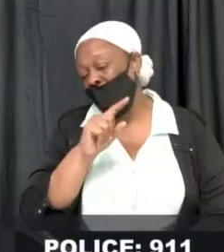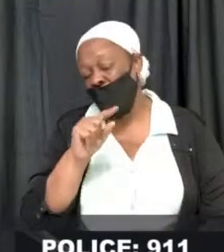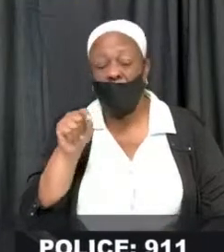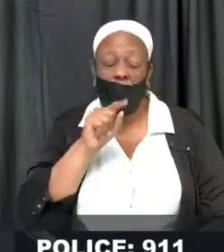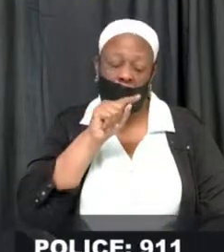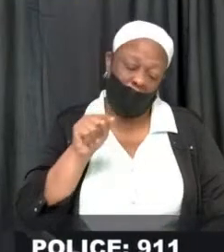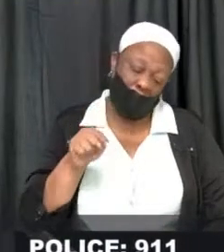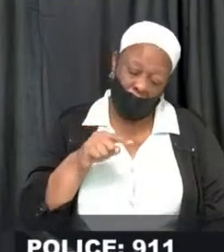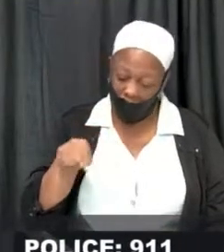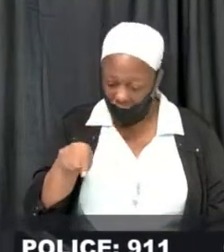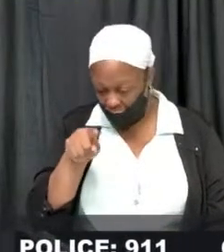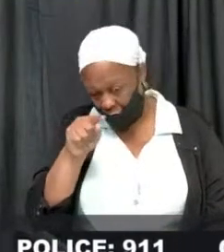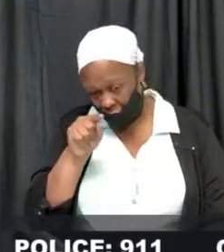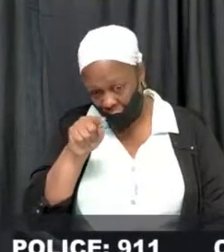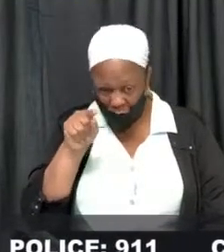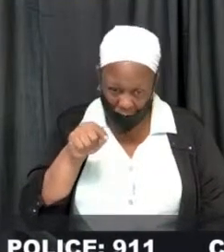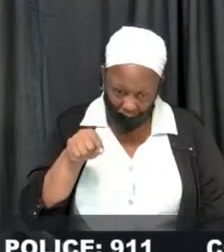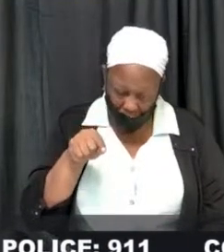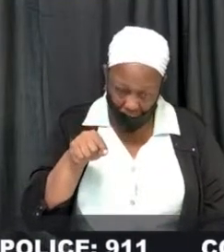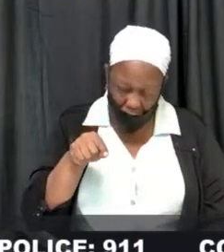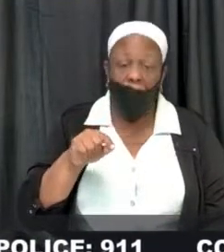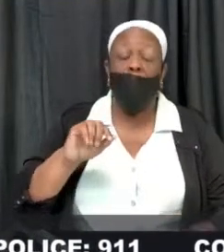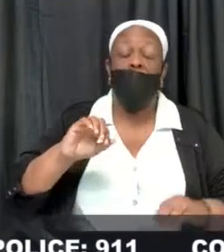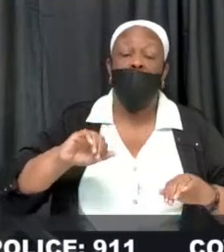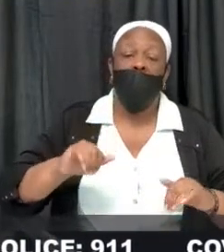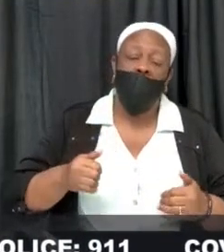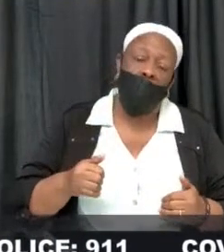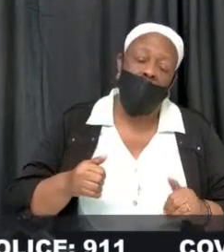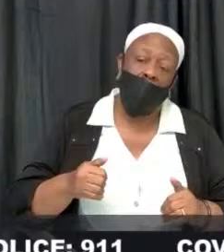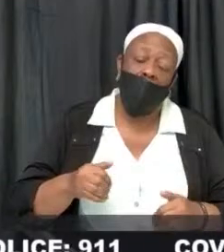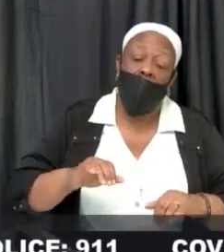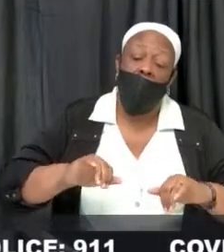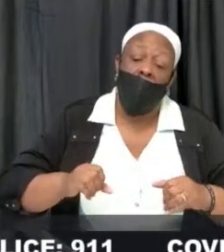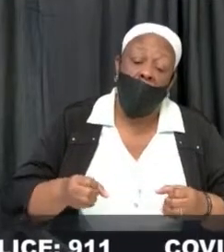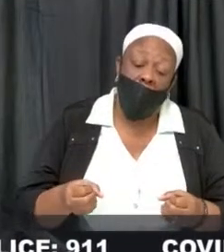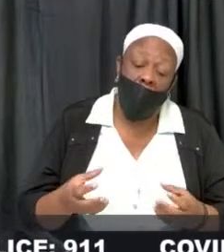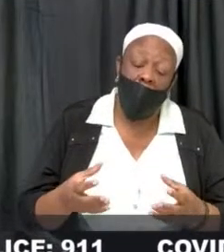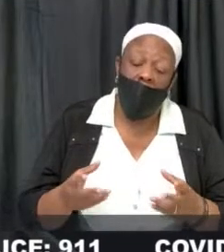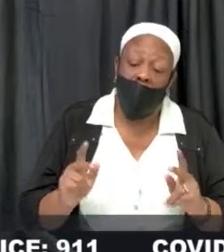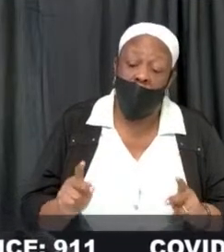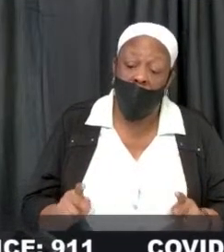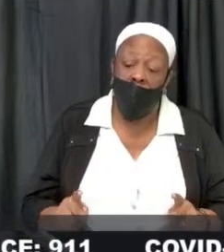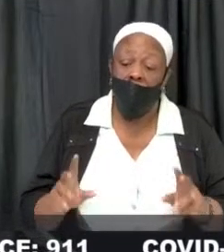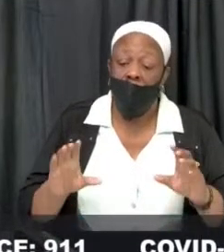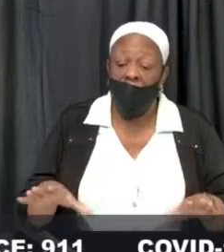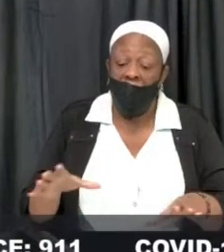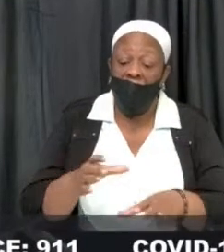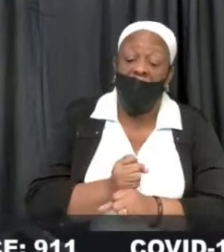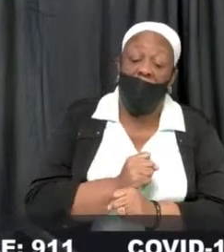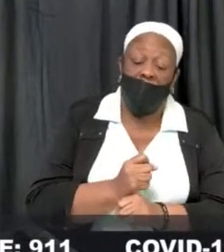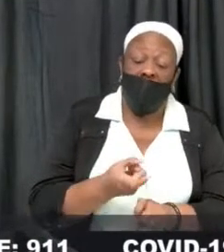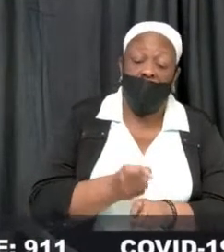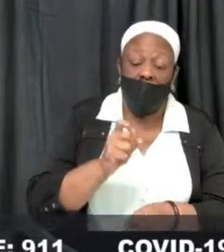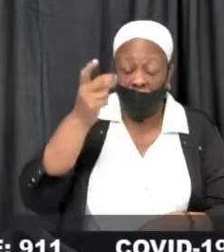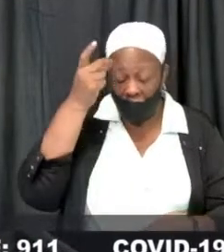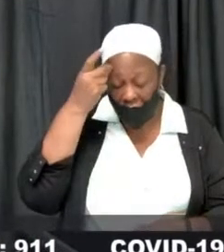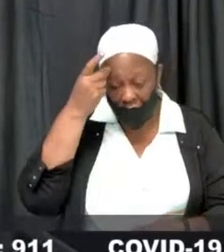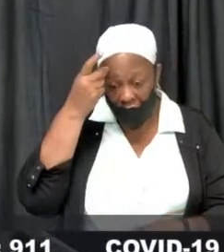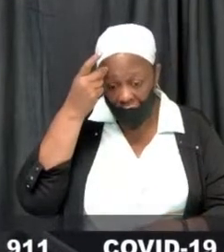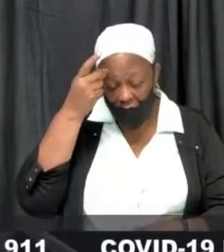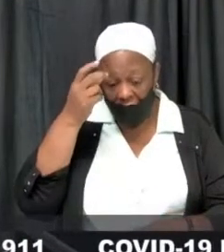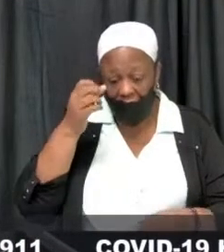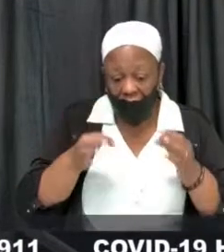the R factor, which is the number of persons that each person can infect. And if the virus was allowed to just